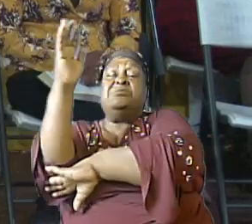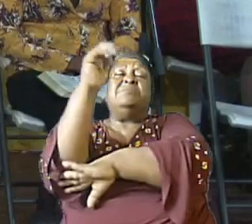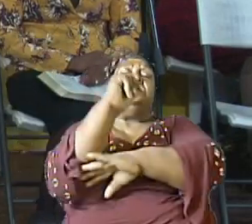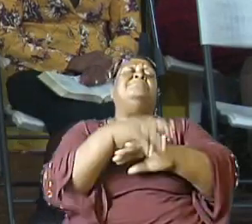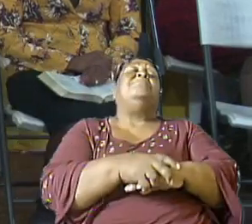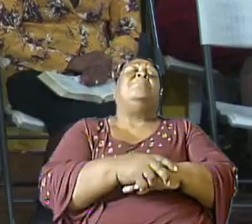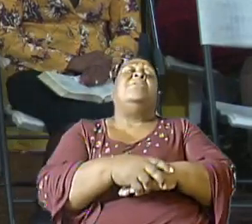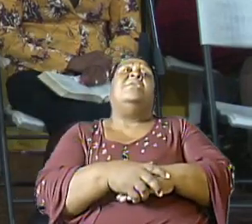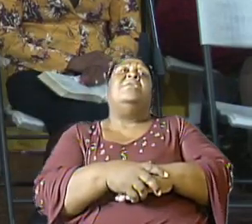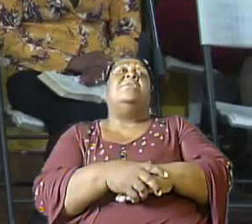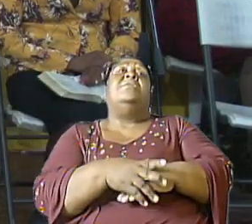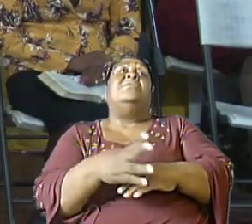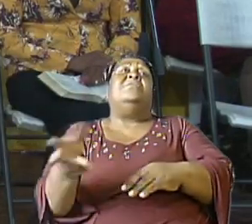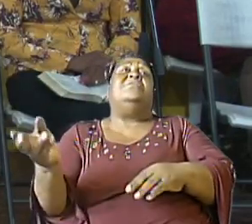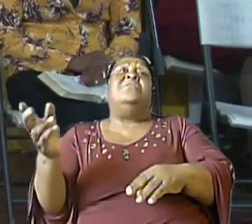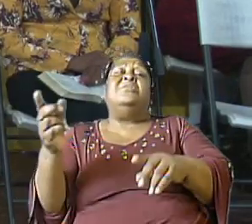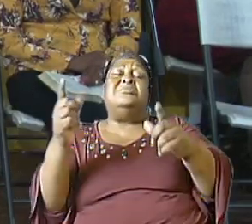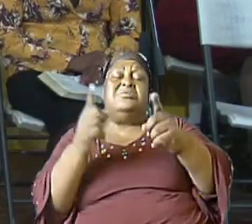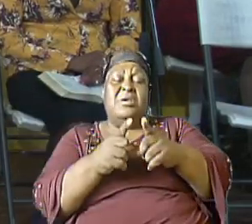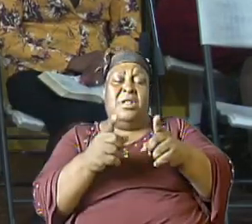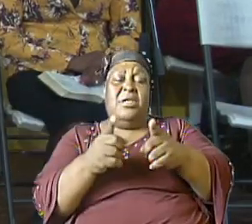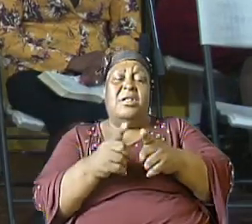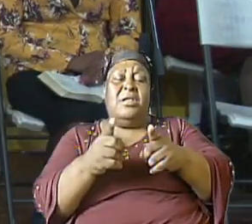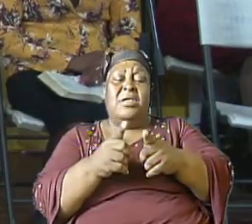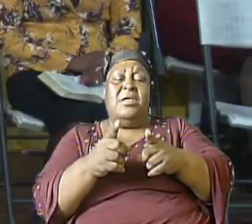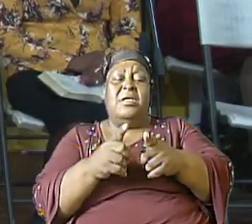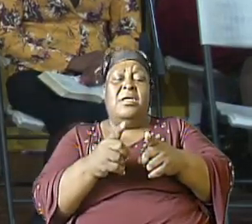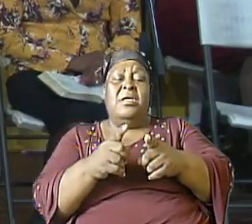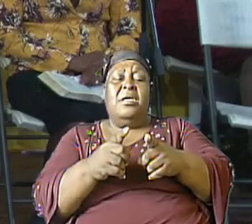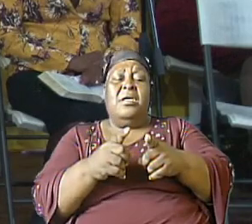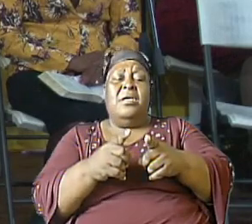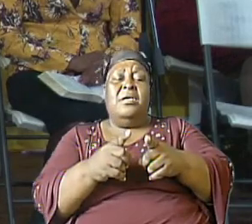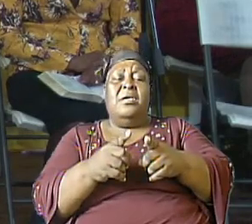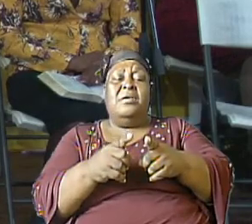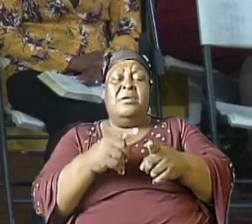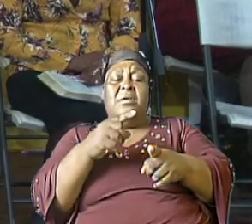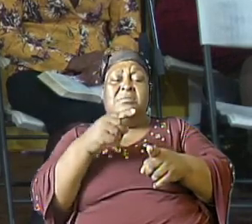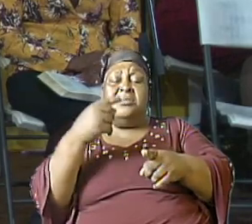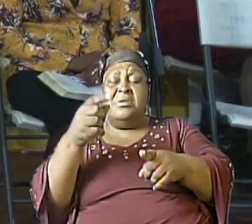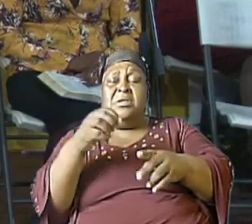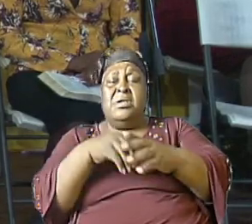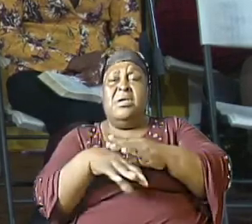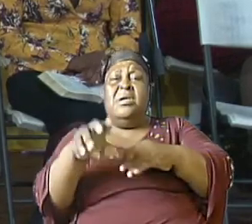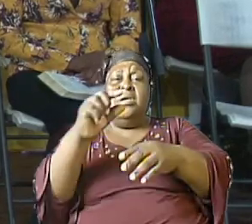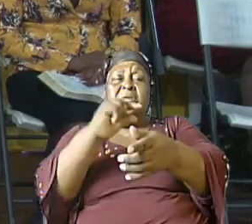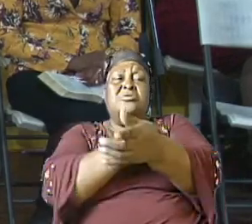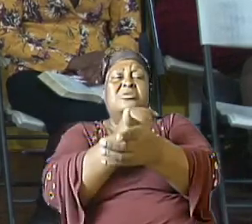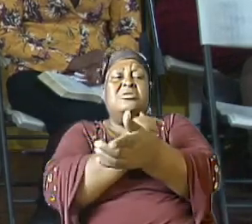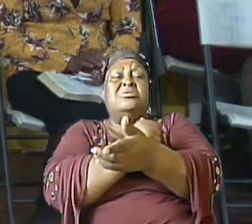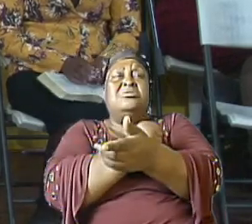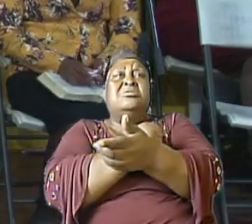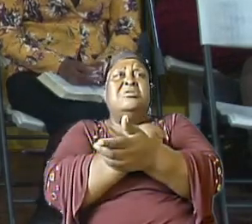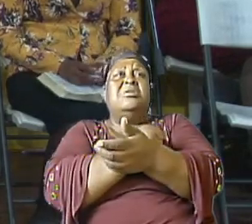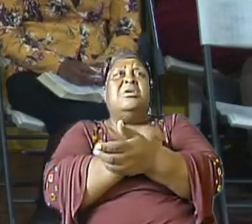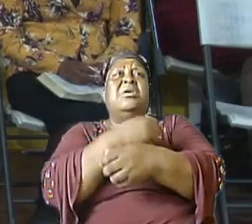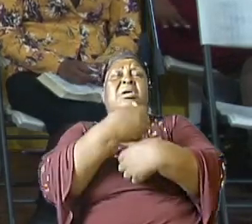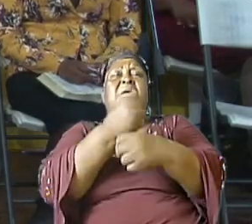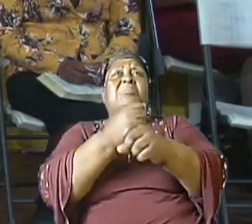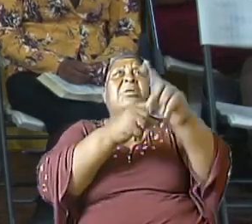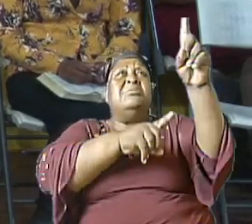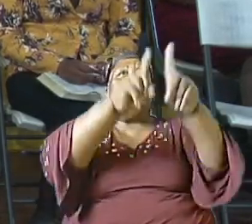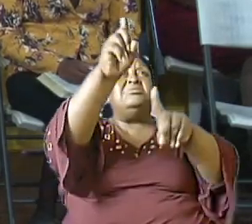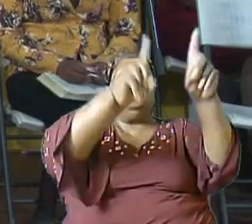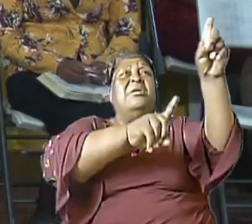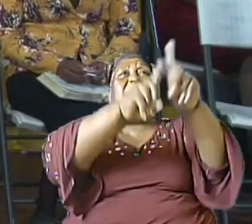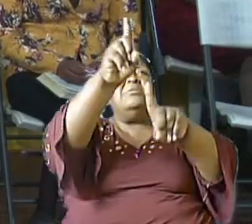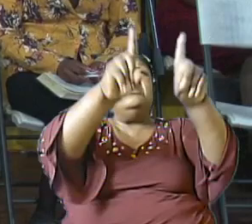there's a little entry there in Genesis which says he made the stars also. And he